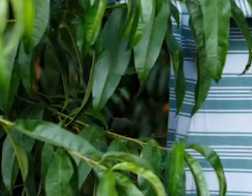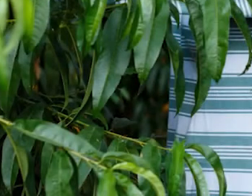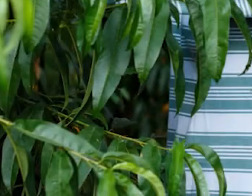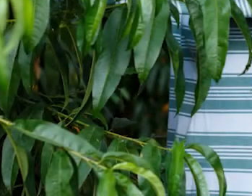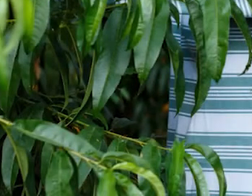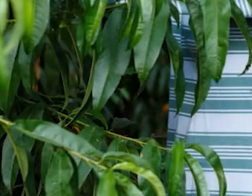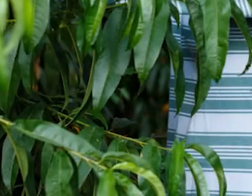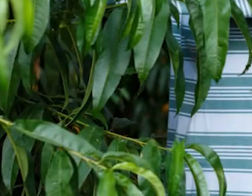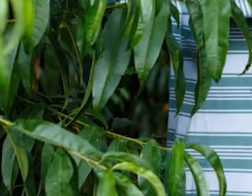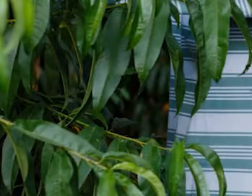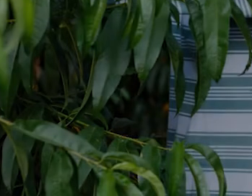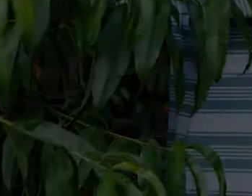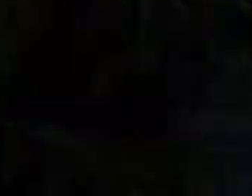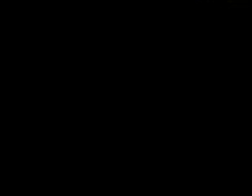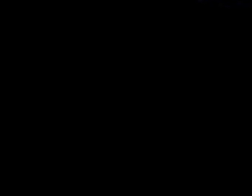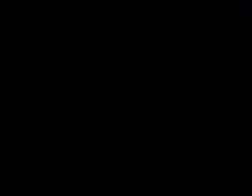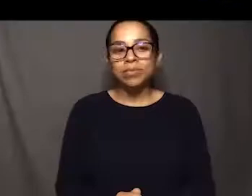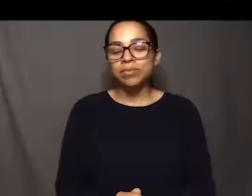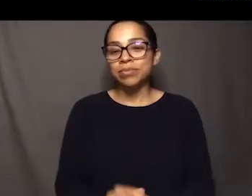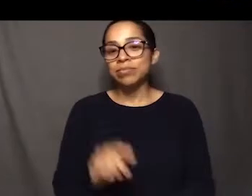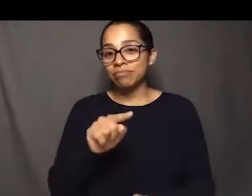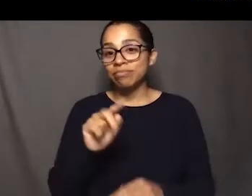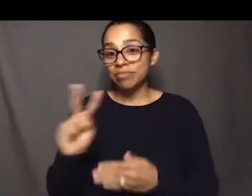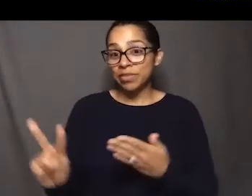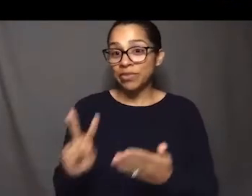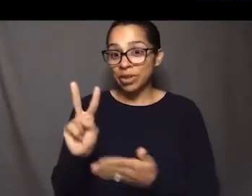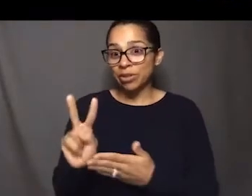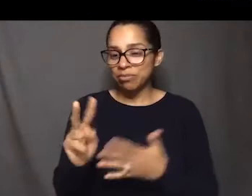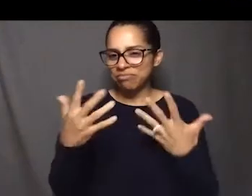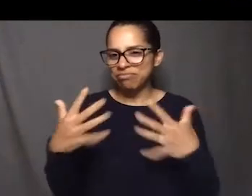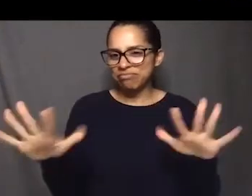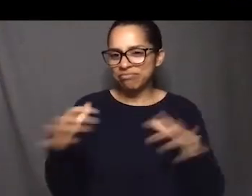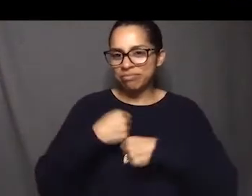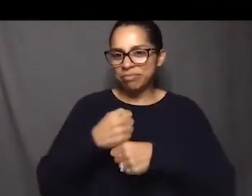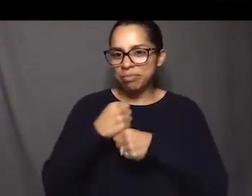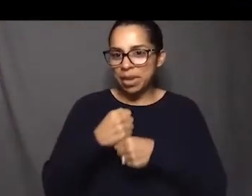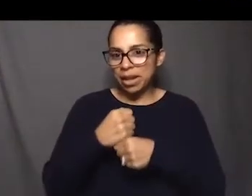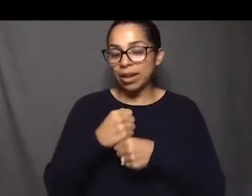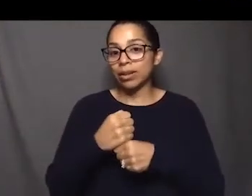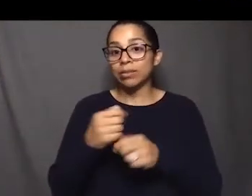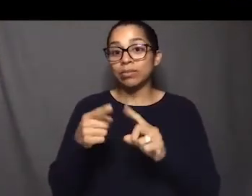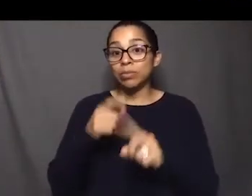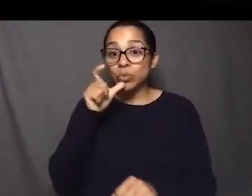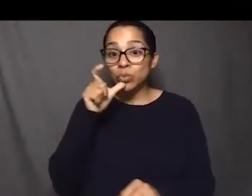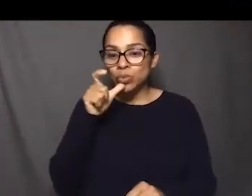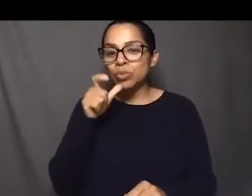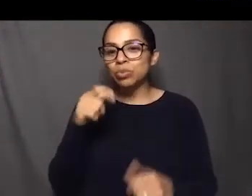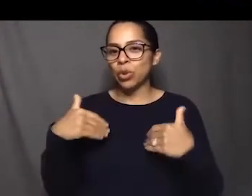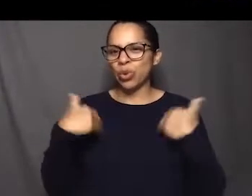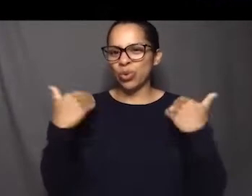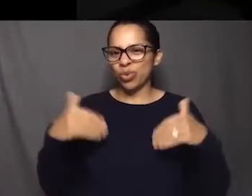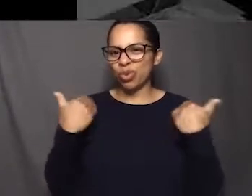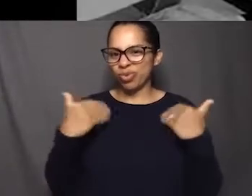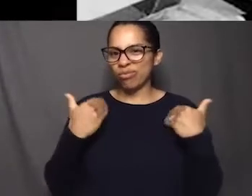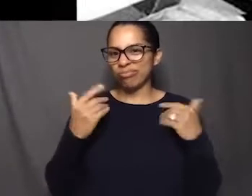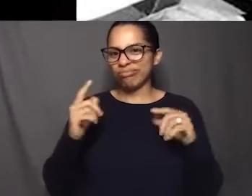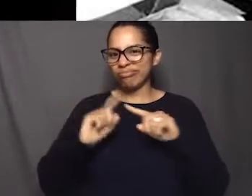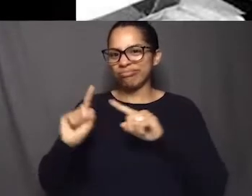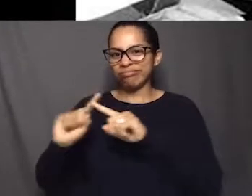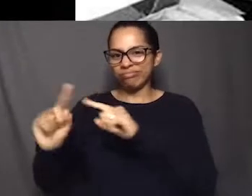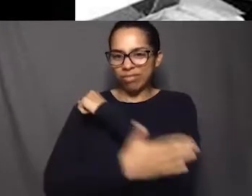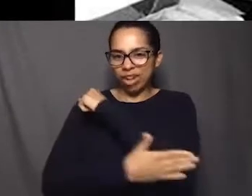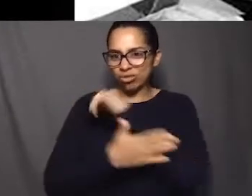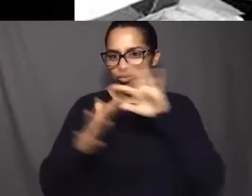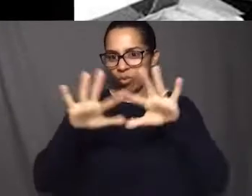The world needs hunger relief. This video was conceived, written, and produced by youth from around the world.